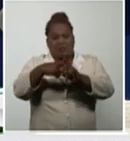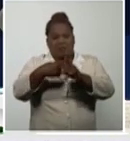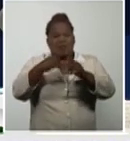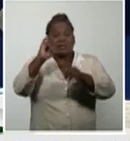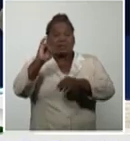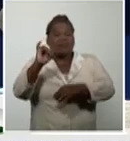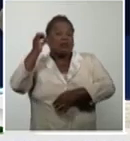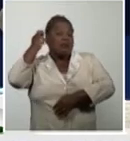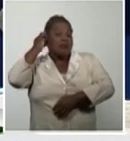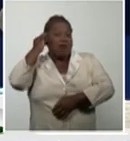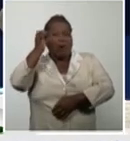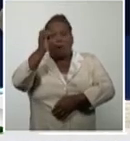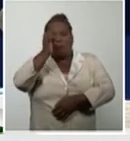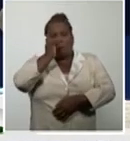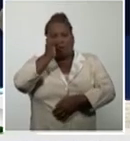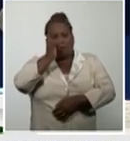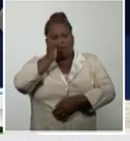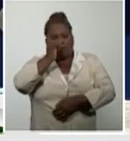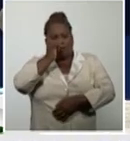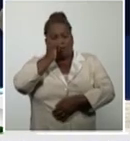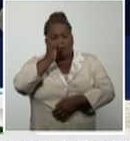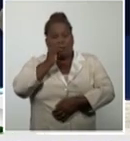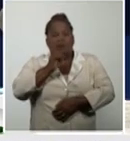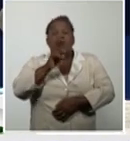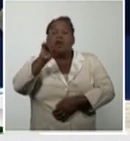48.9% are of the female sex,